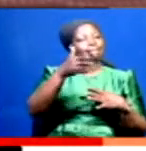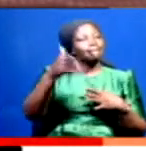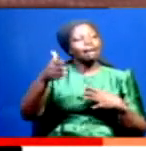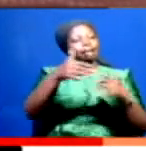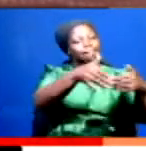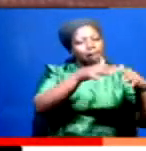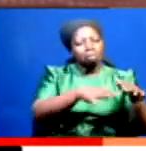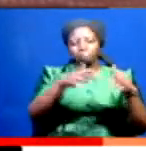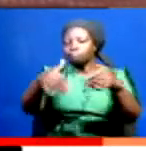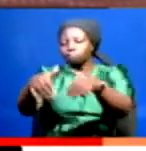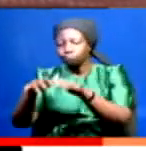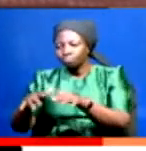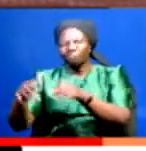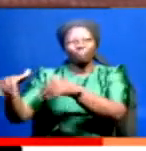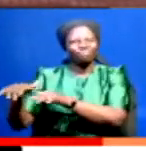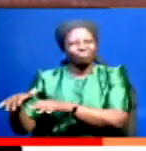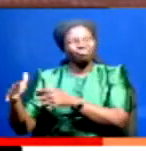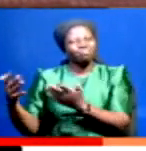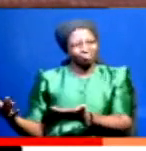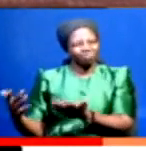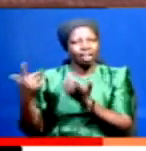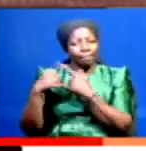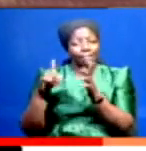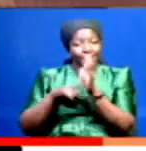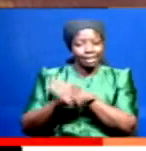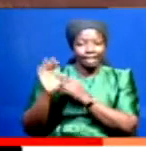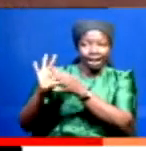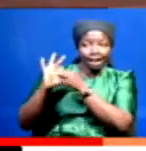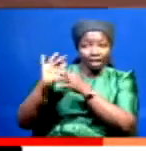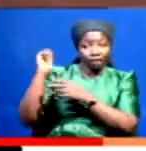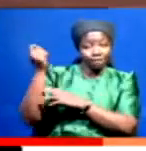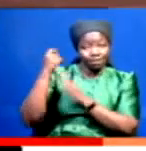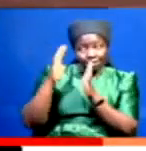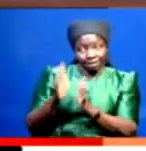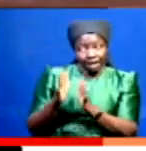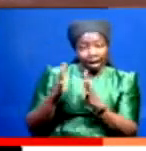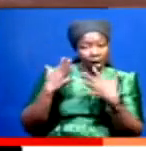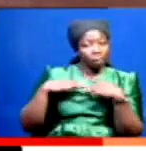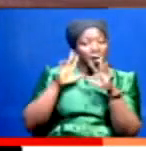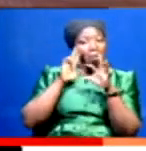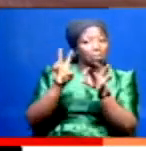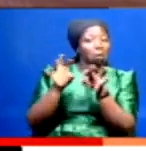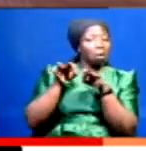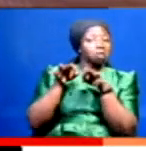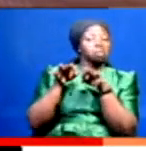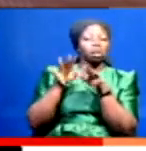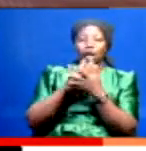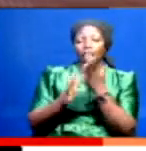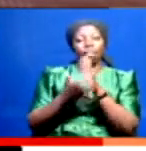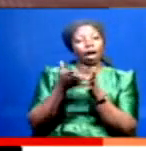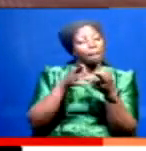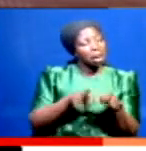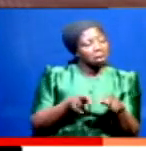buried, and in the typical culture of Kenyans, you know, they watch, and nothing happens. You know, I